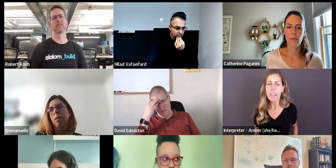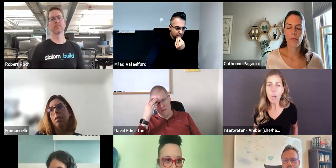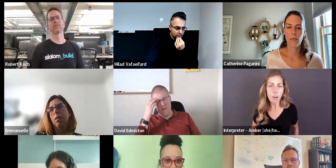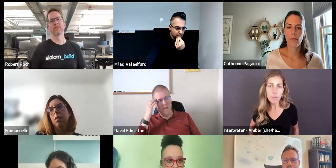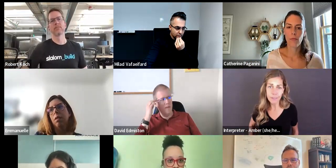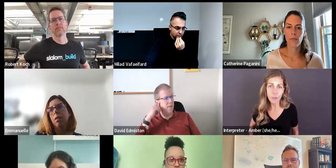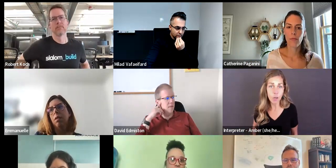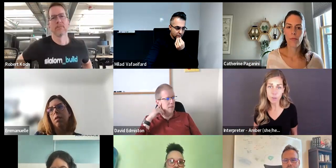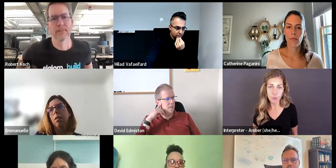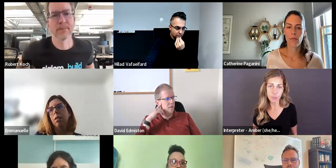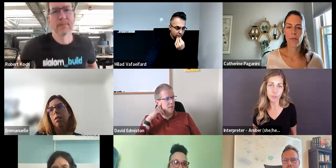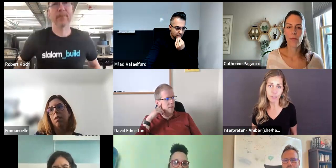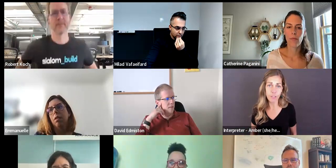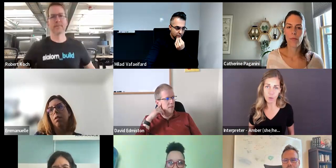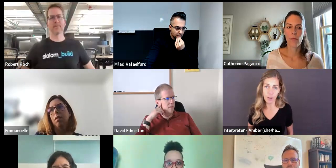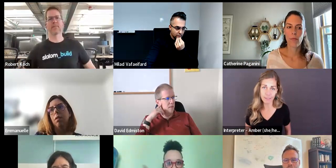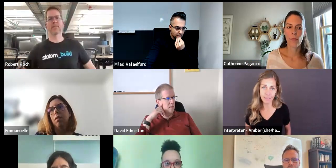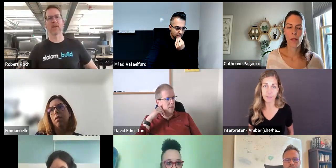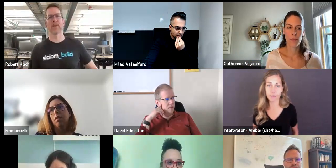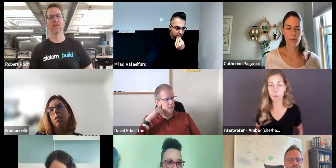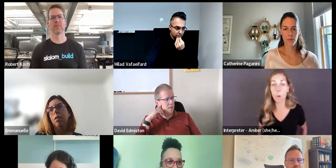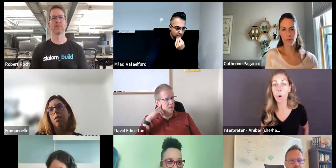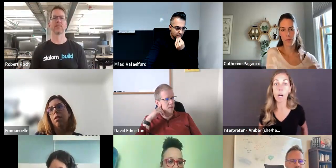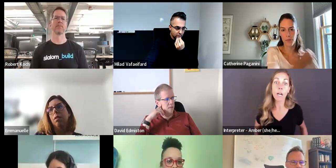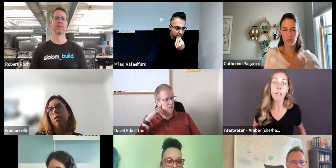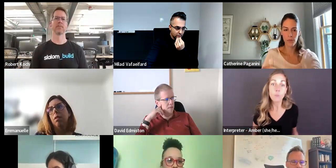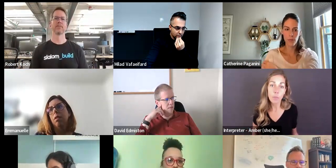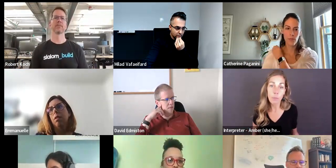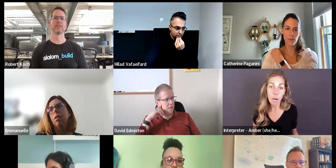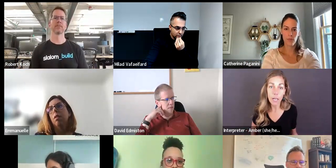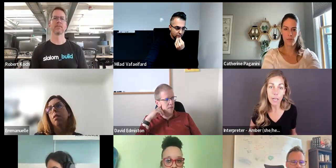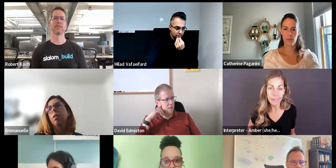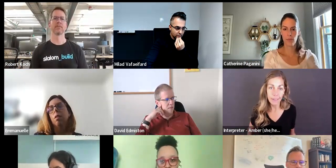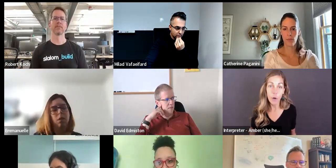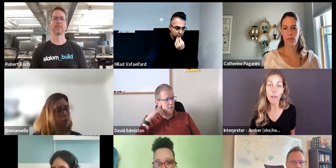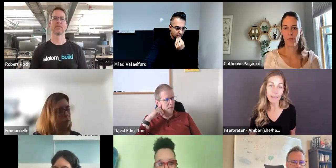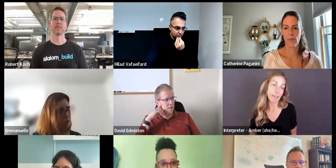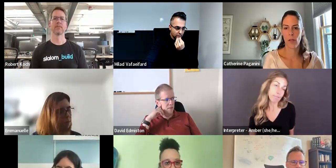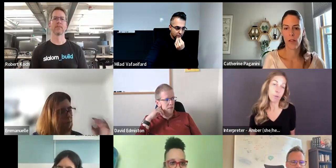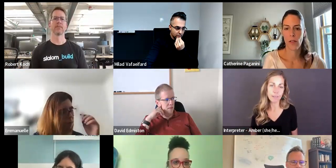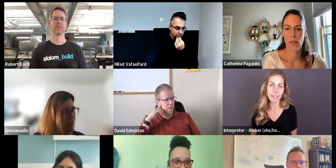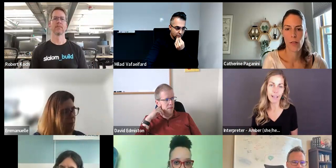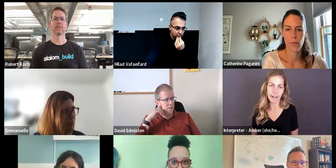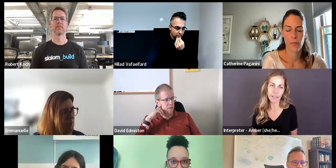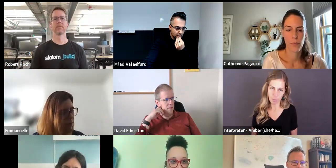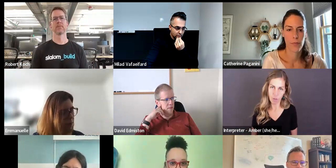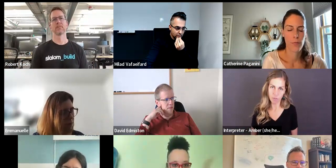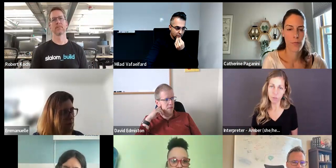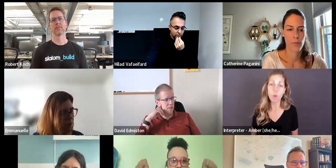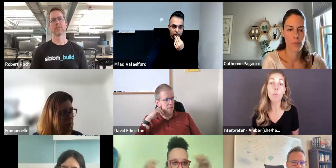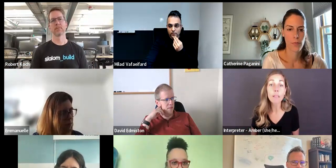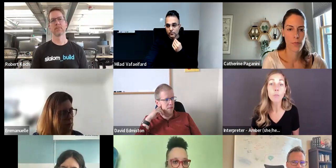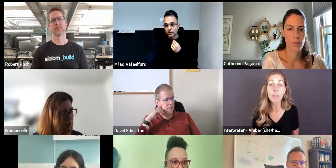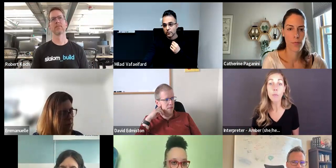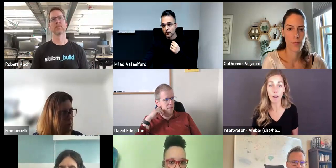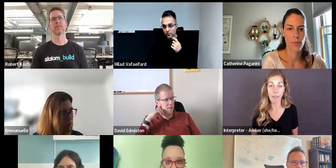whatever. The conferences aren't just in the United States or North America, you know, and US and Canada, like Rob said.